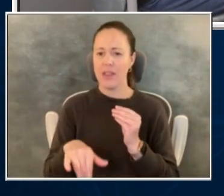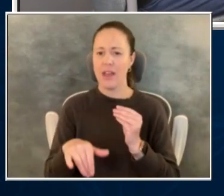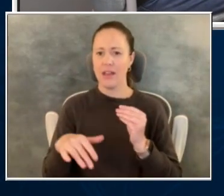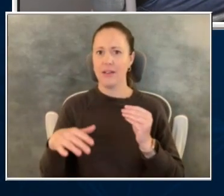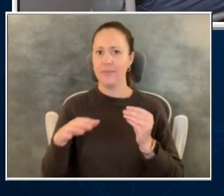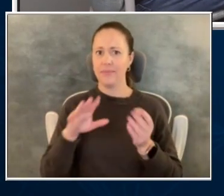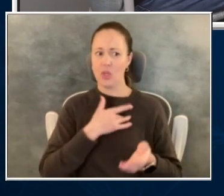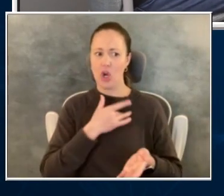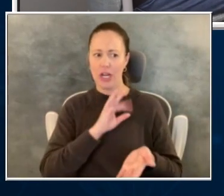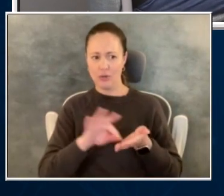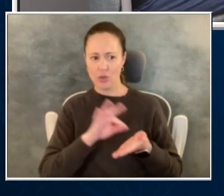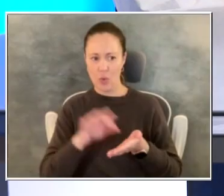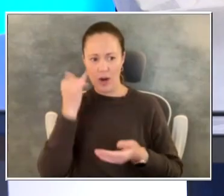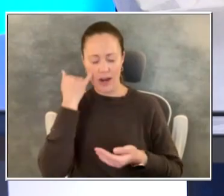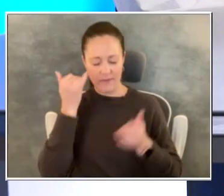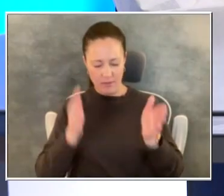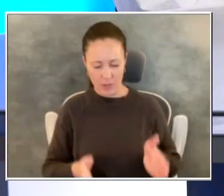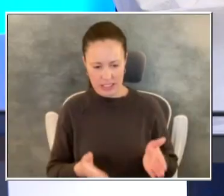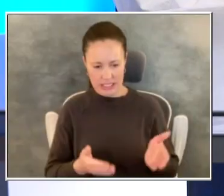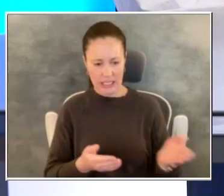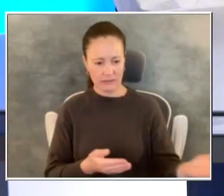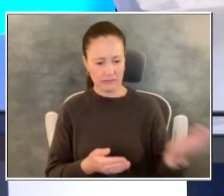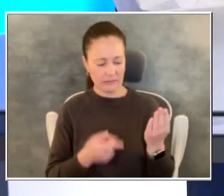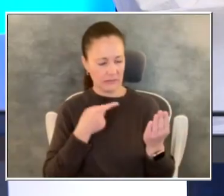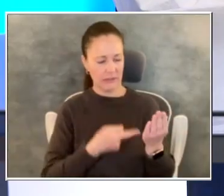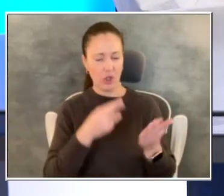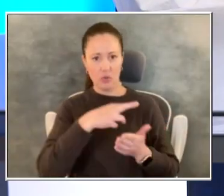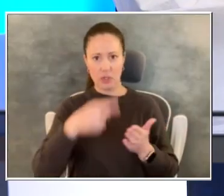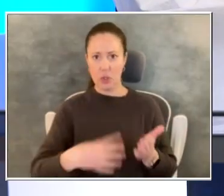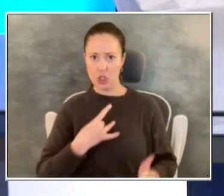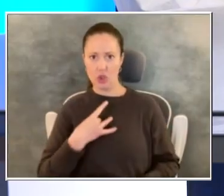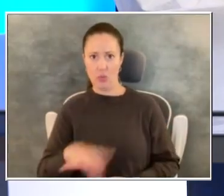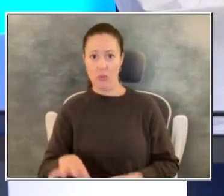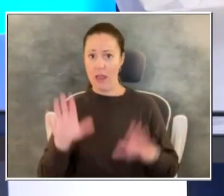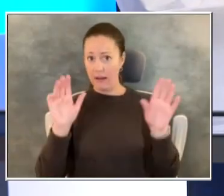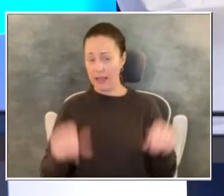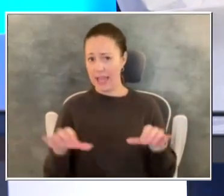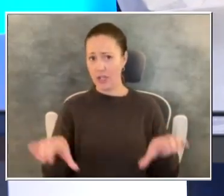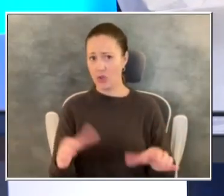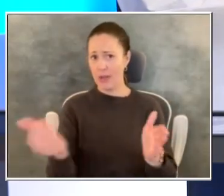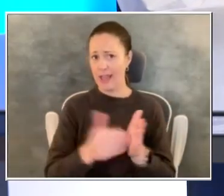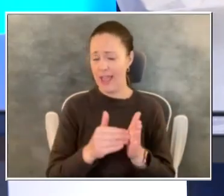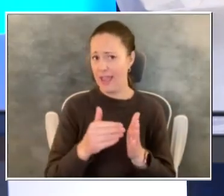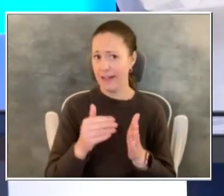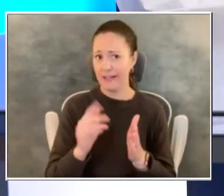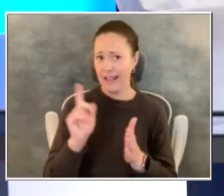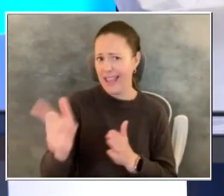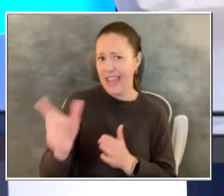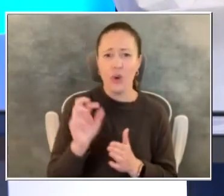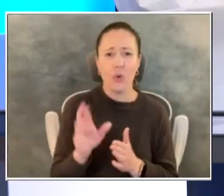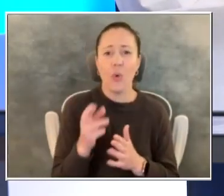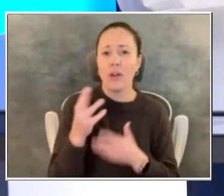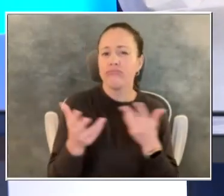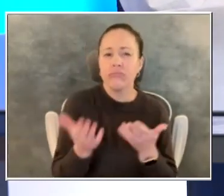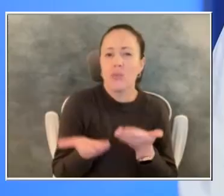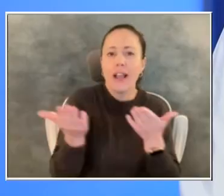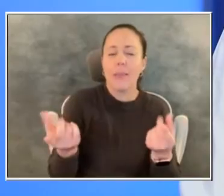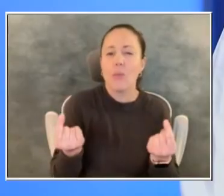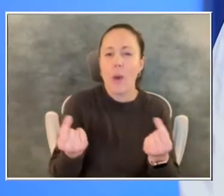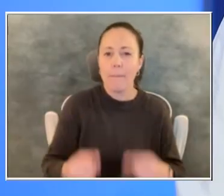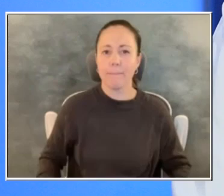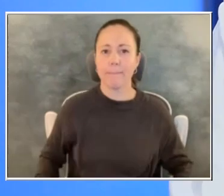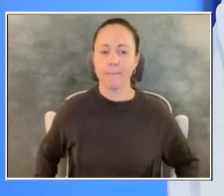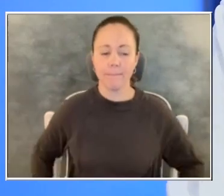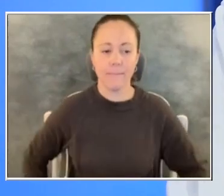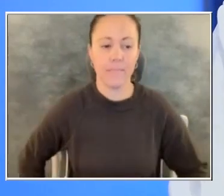and they don't love their results, can they redo it a few months later? What would be the next thing you recommend for them? So if